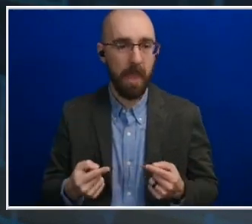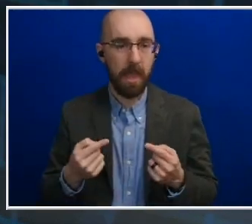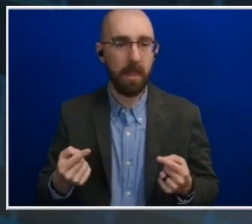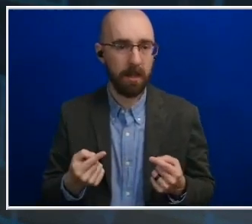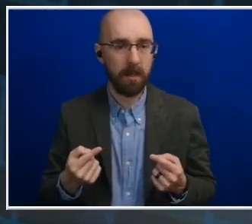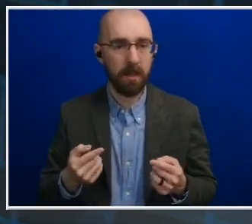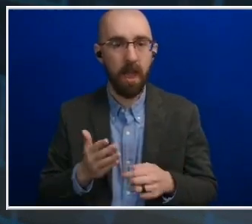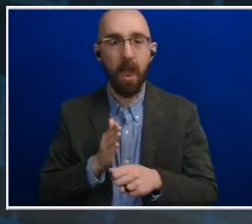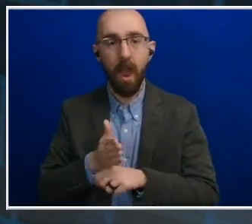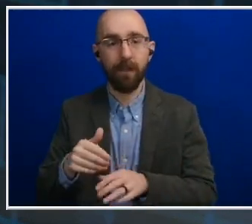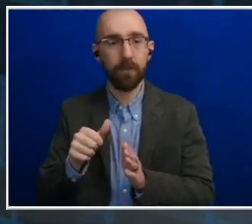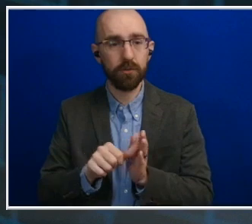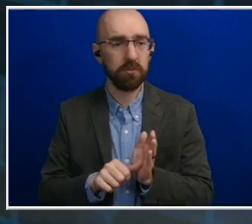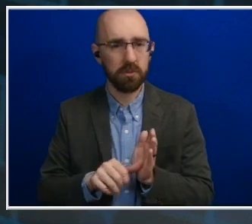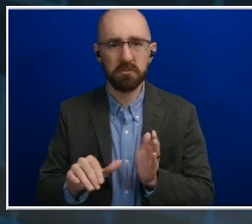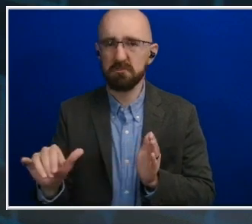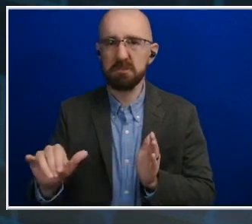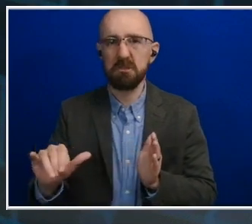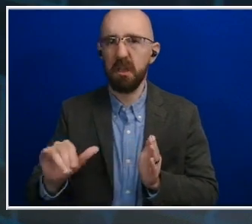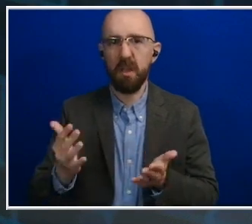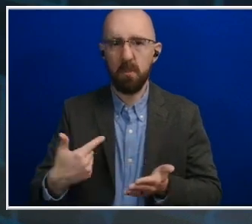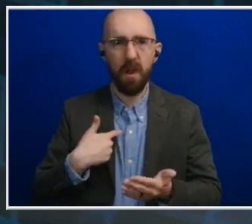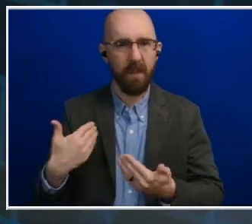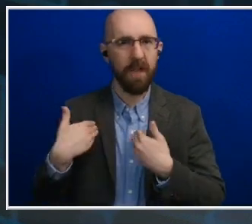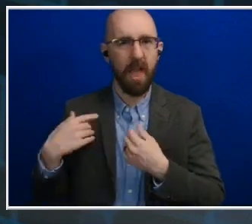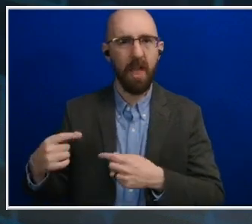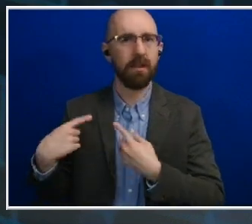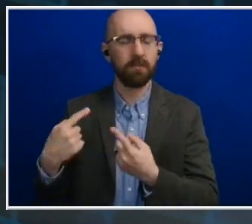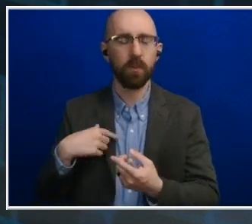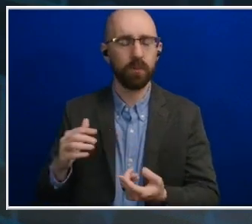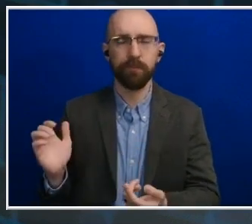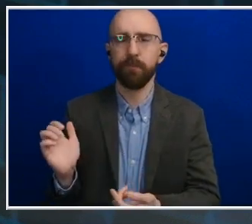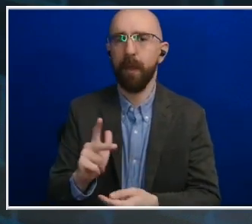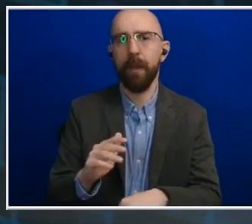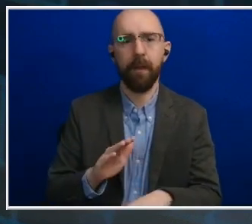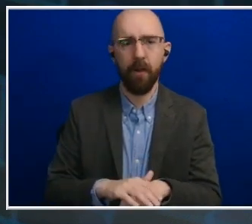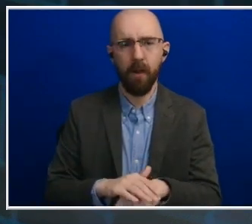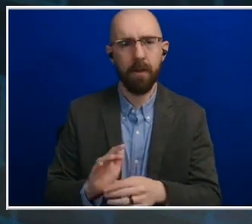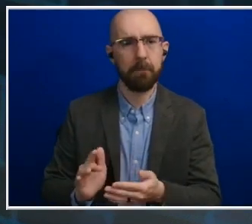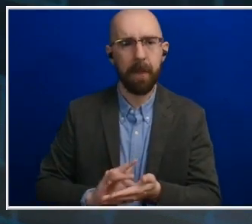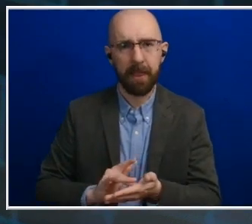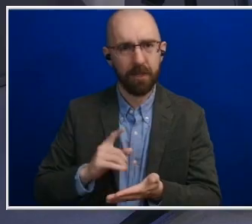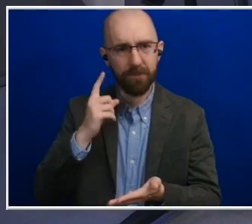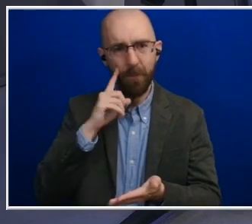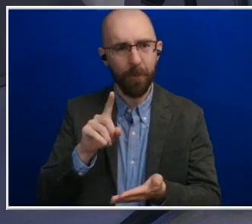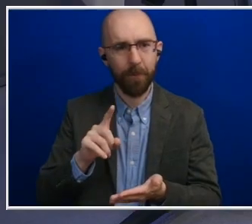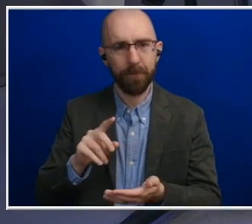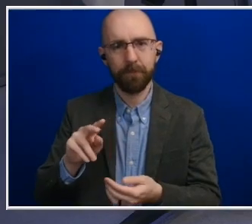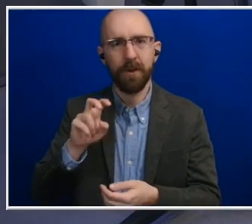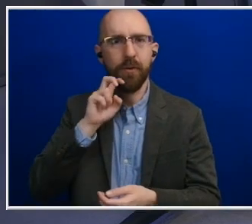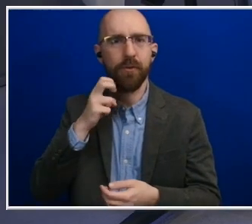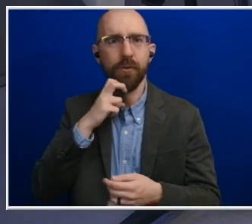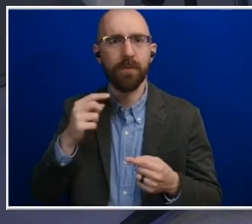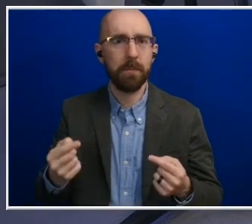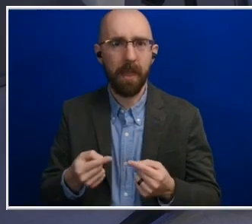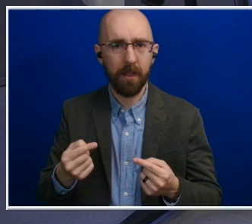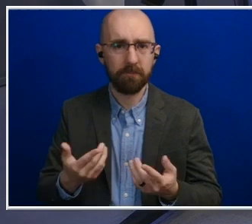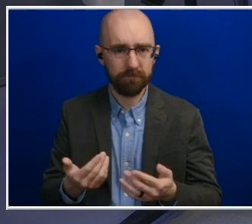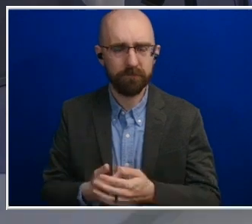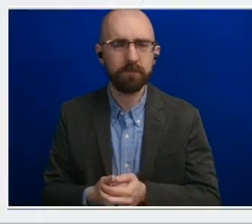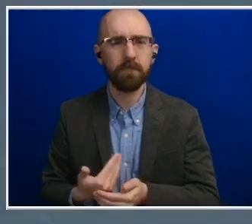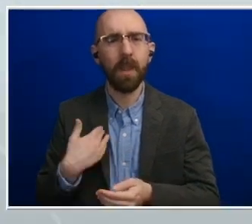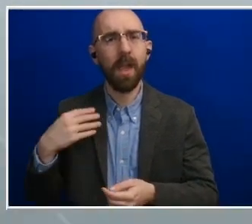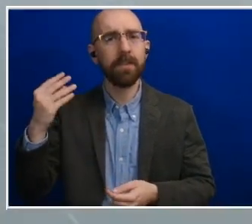about the same as what I've had, so I just went back on medication for the nerve pain. Well, we have a scan of your brain